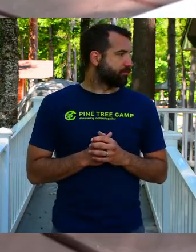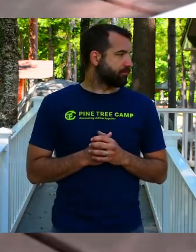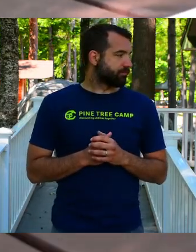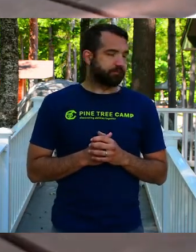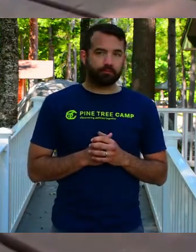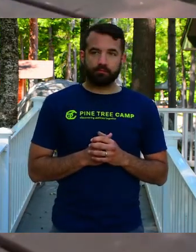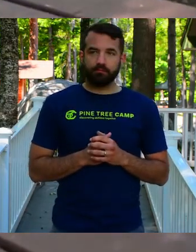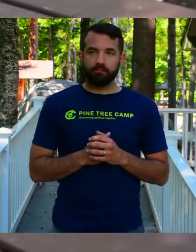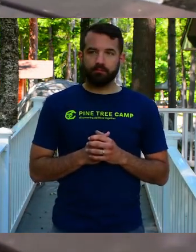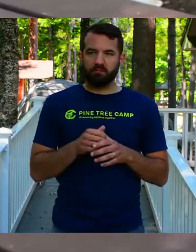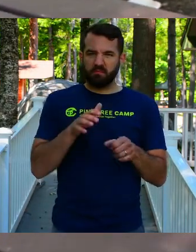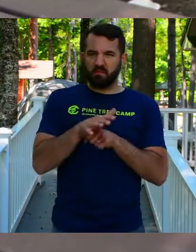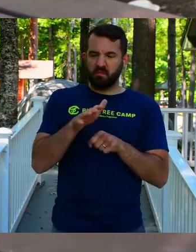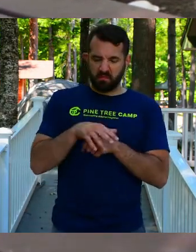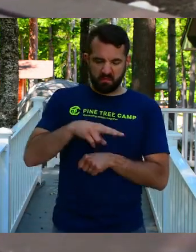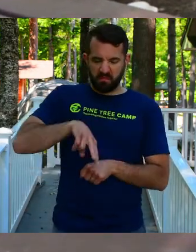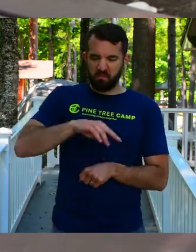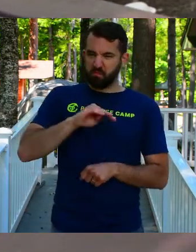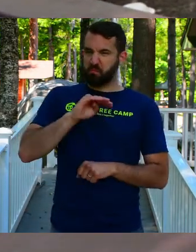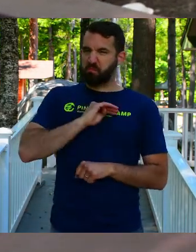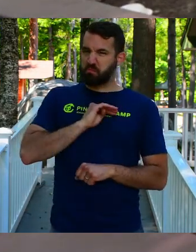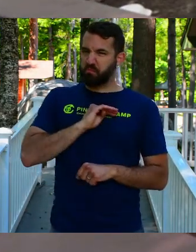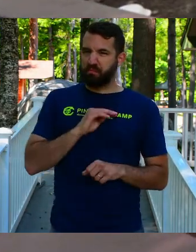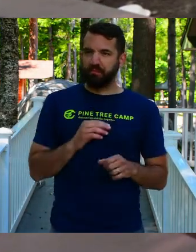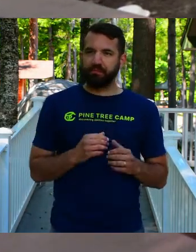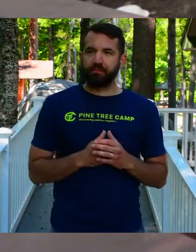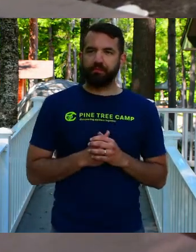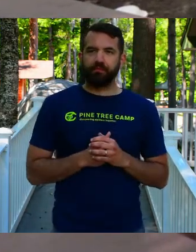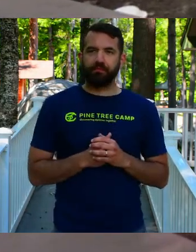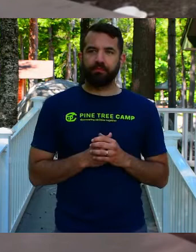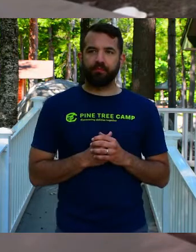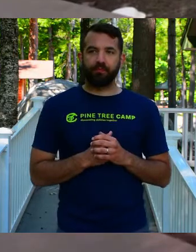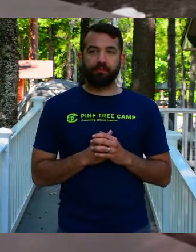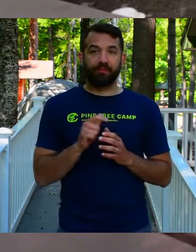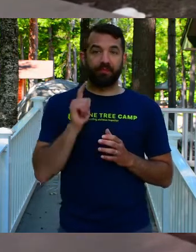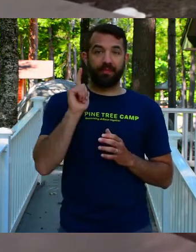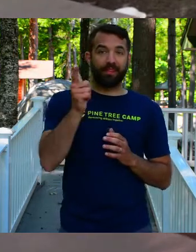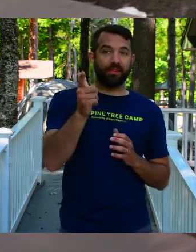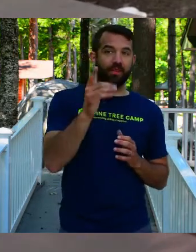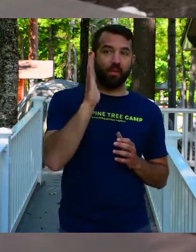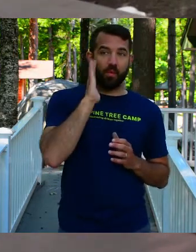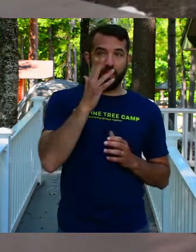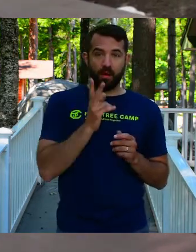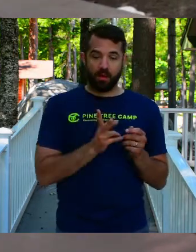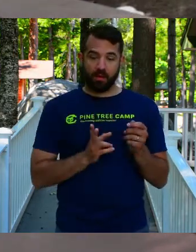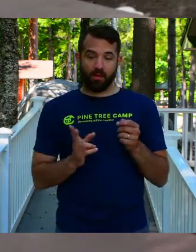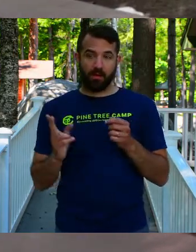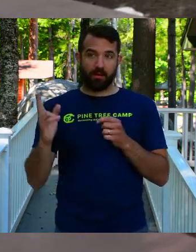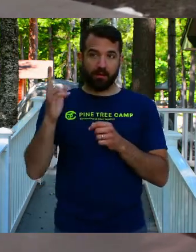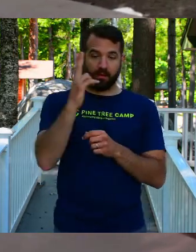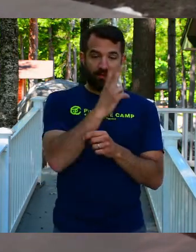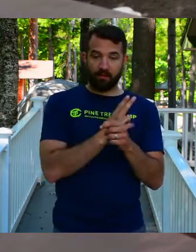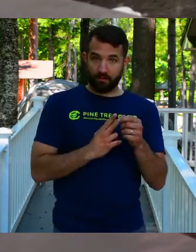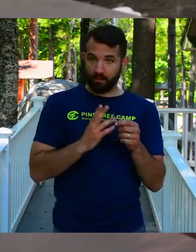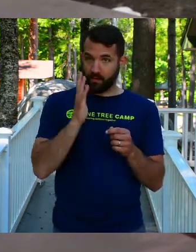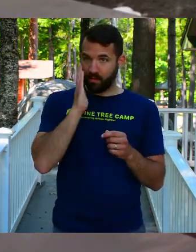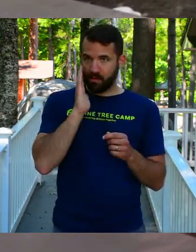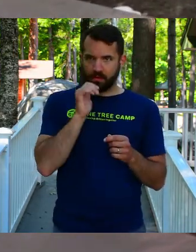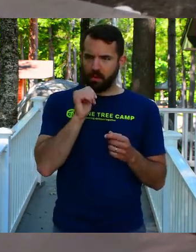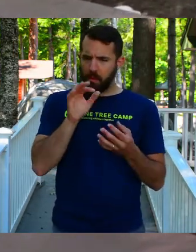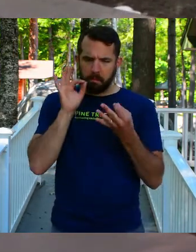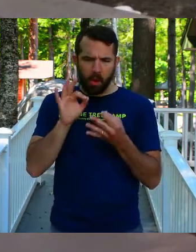But this is good because we're going to end up trimming the outside to make it a nice circle, so you don't have to worry about the outside getting